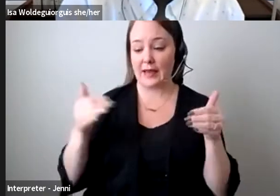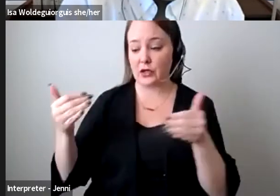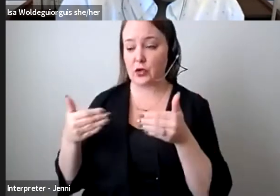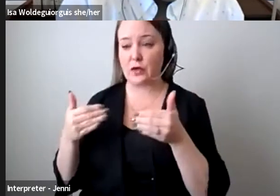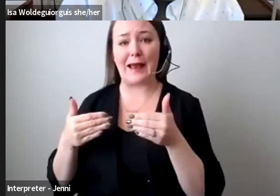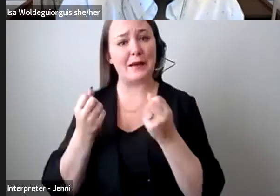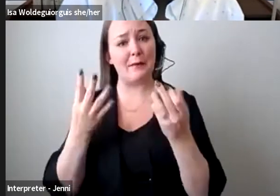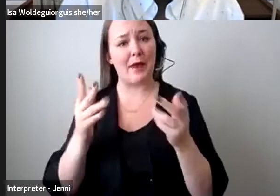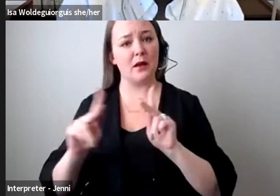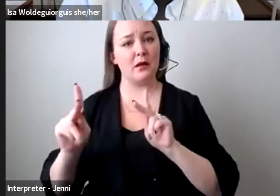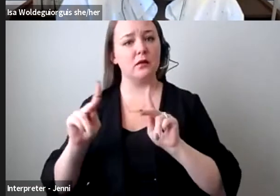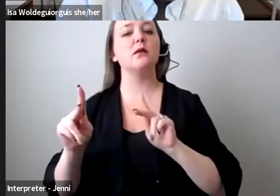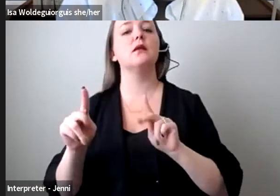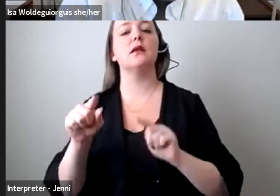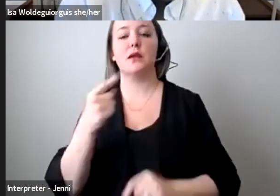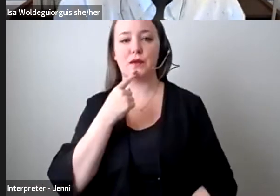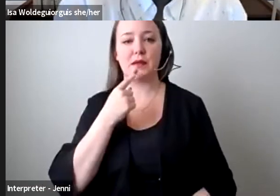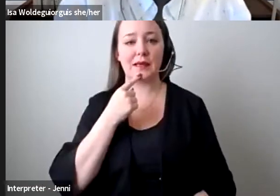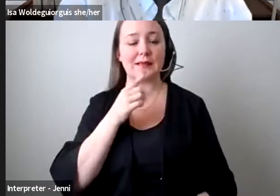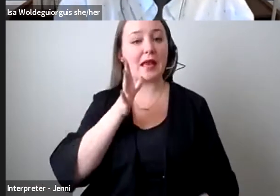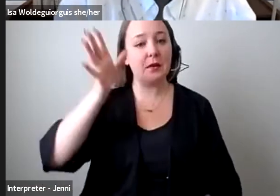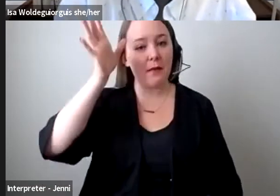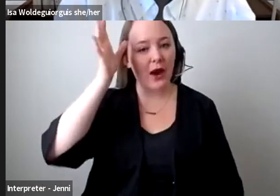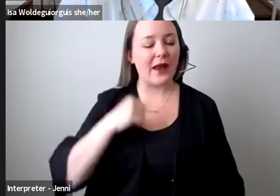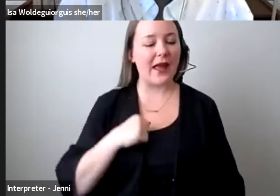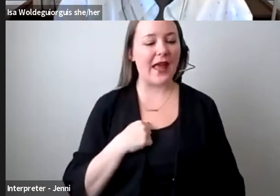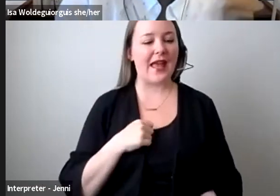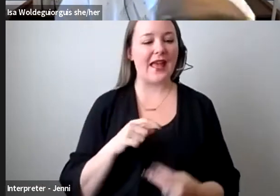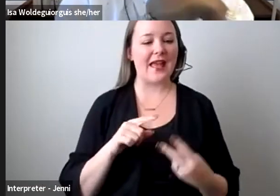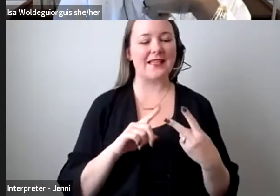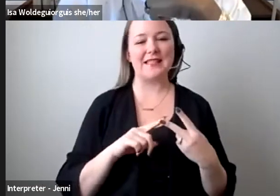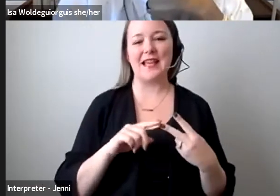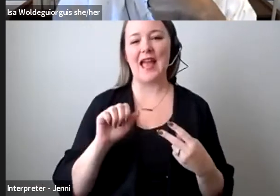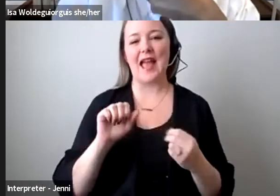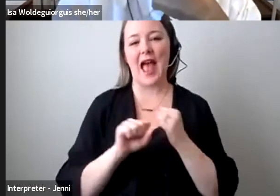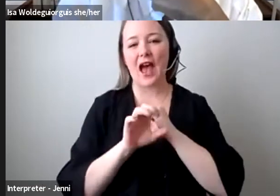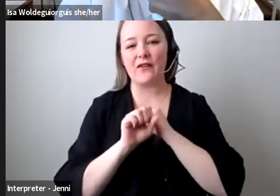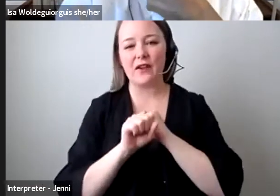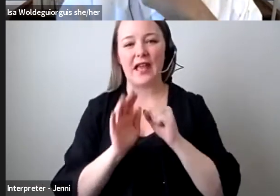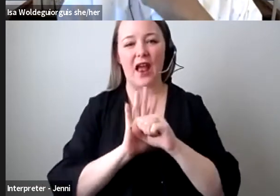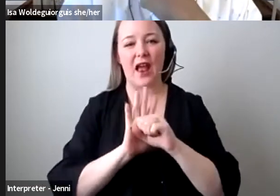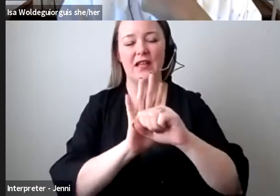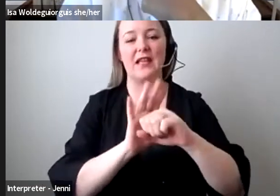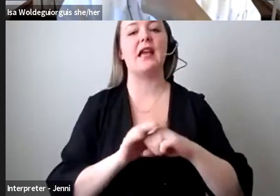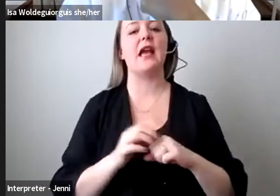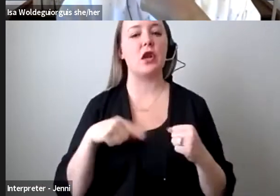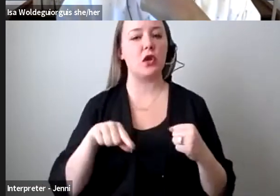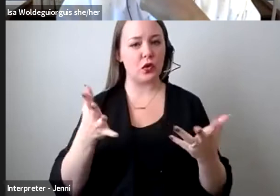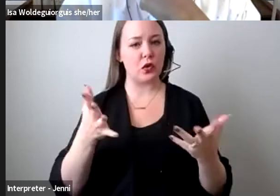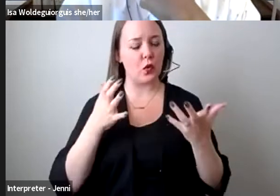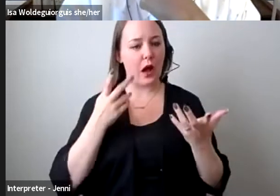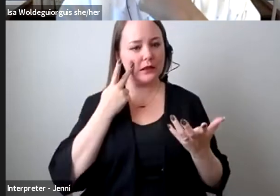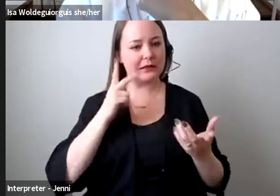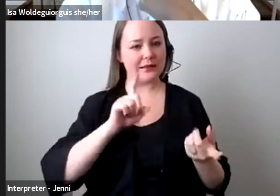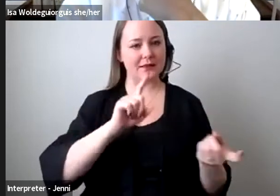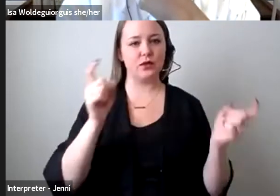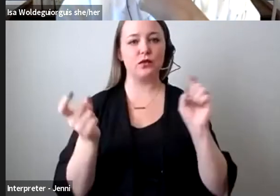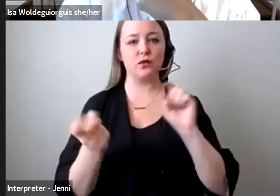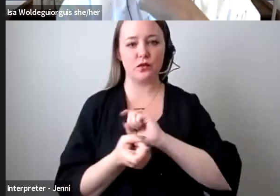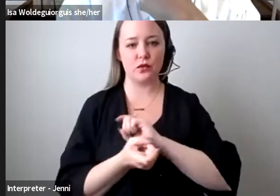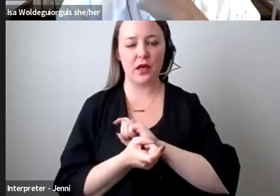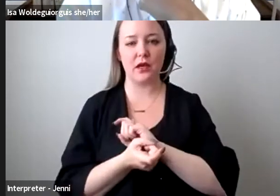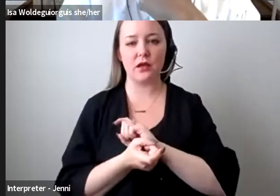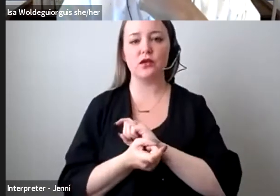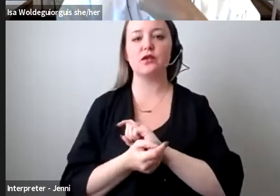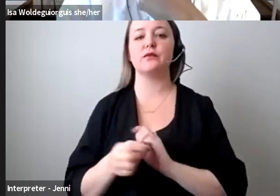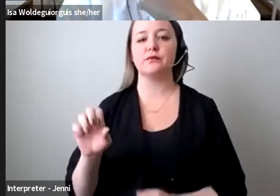you're a parent advocate and you're doing all different types of work to make change. Charlene, I want